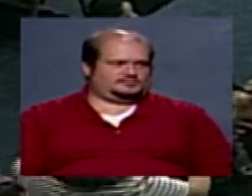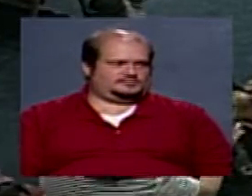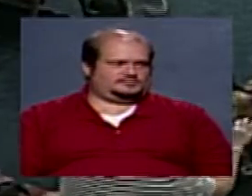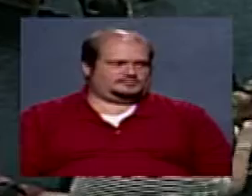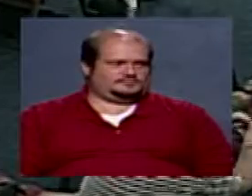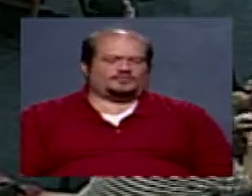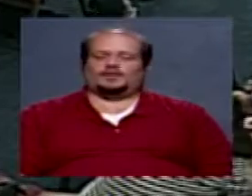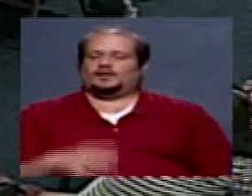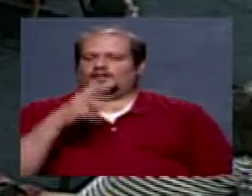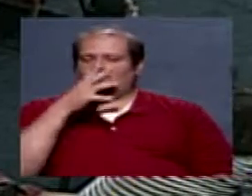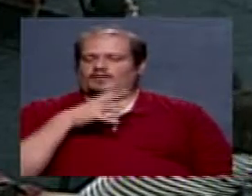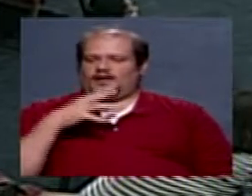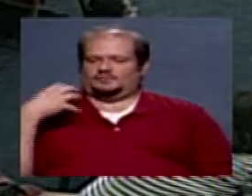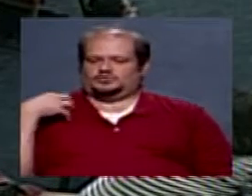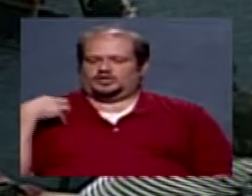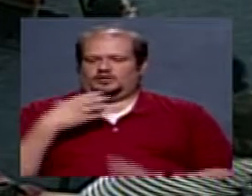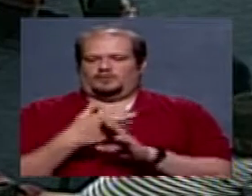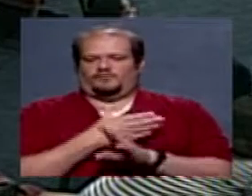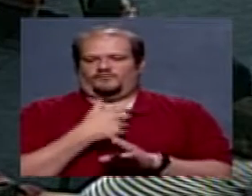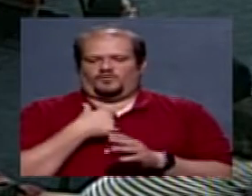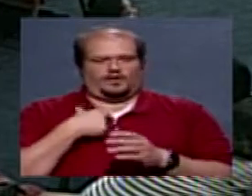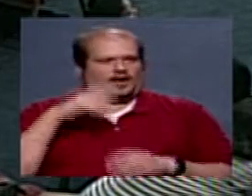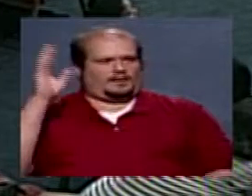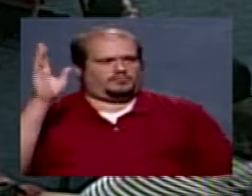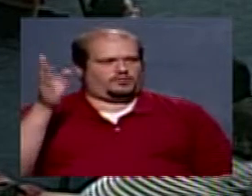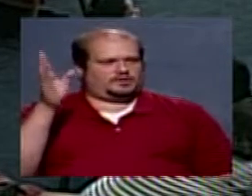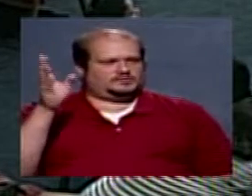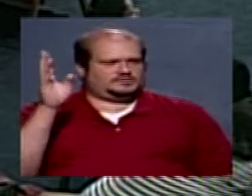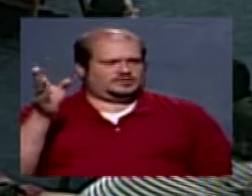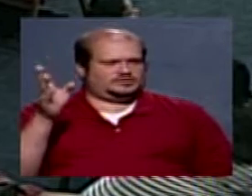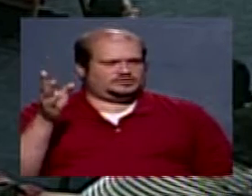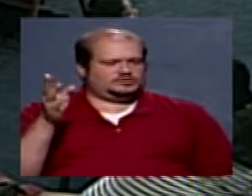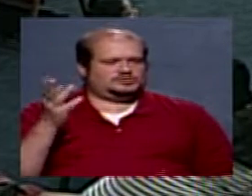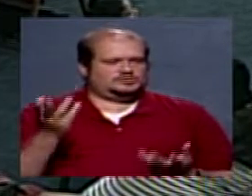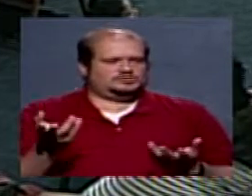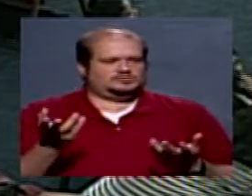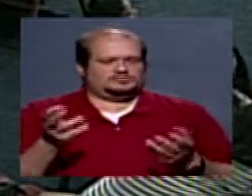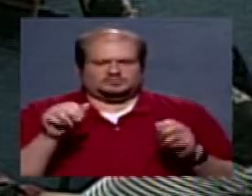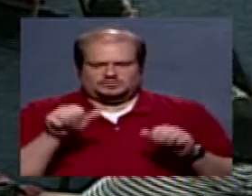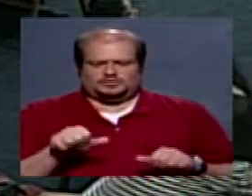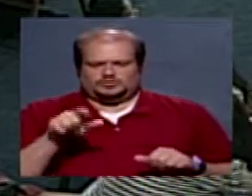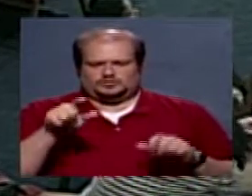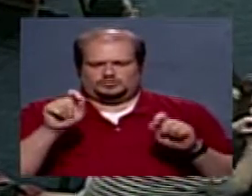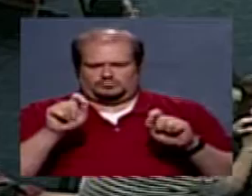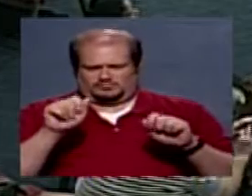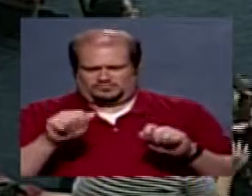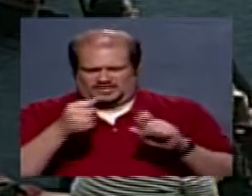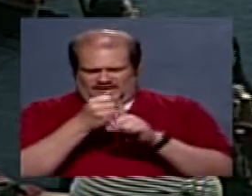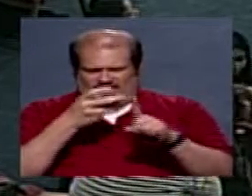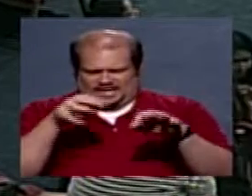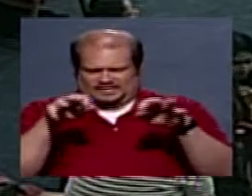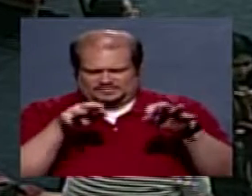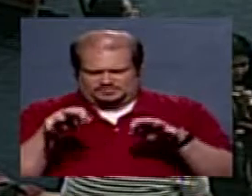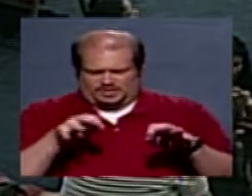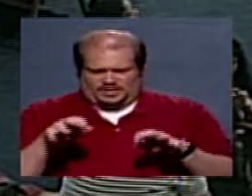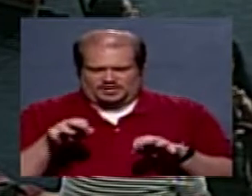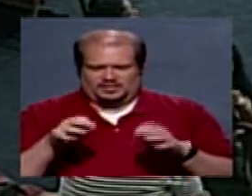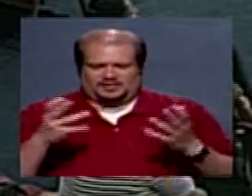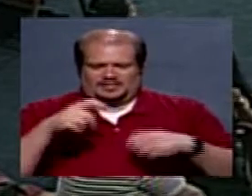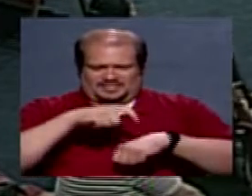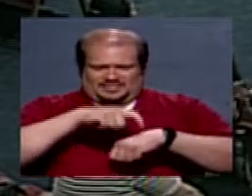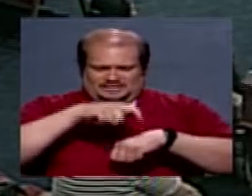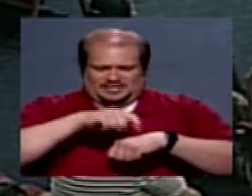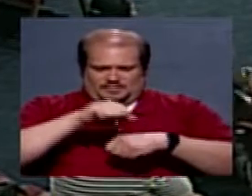Madam Chair, before I make my presentation, could you possibly explain to the audience how the